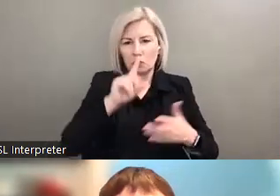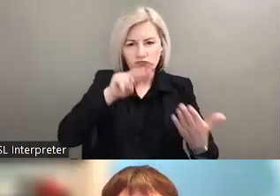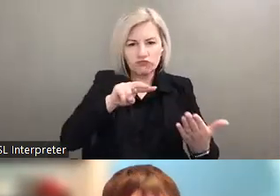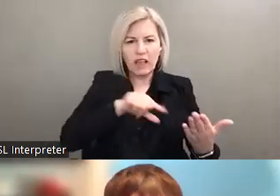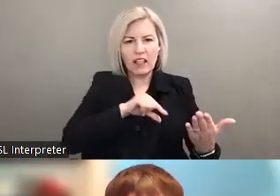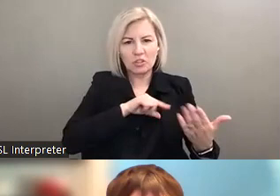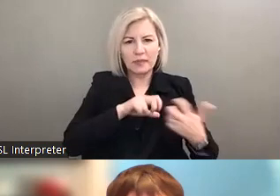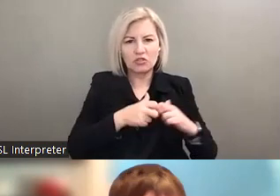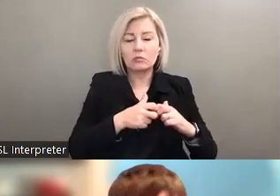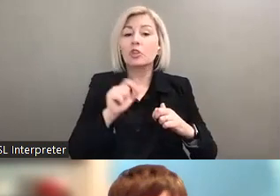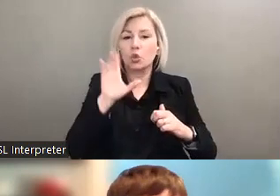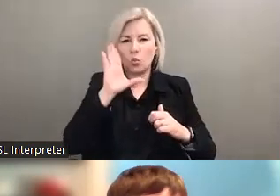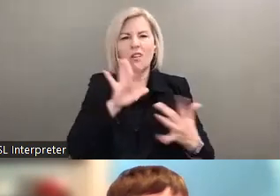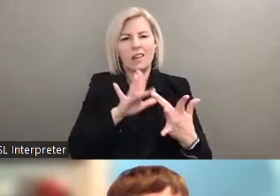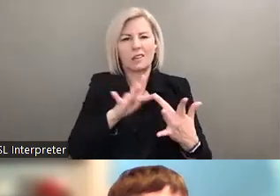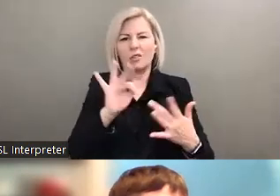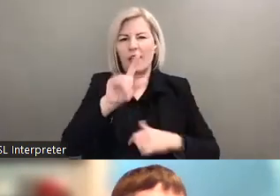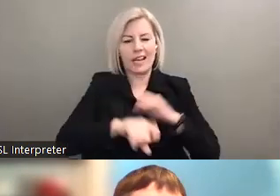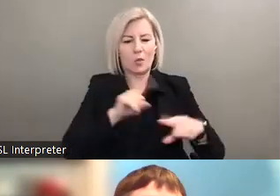be contacted if we have any questions.